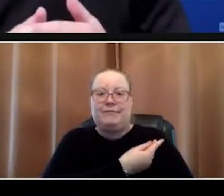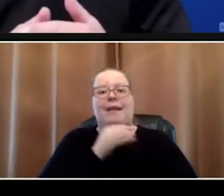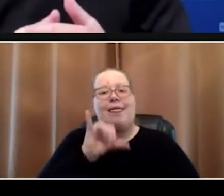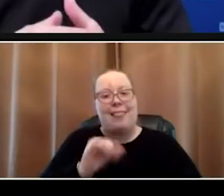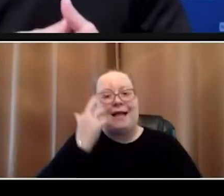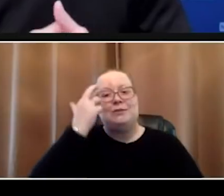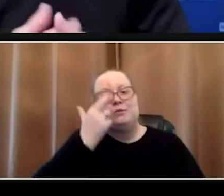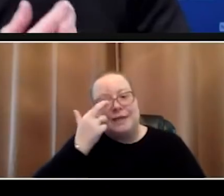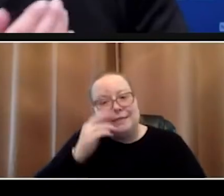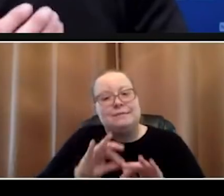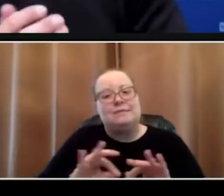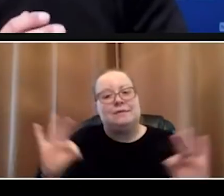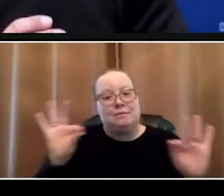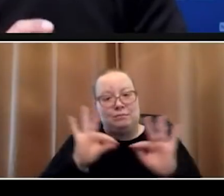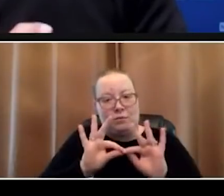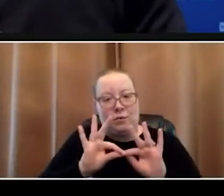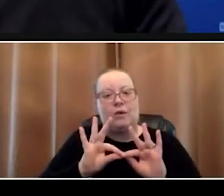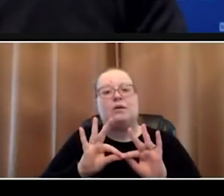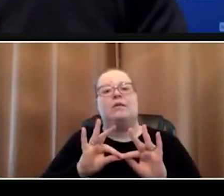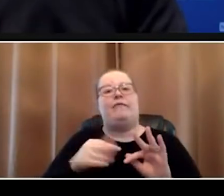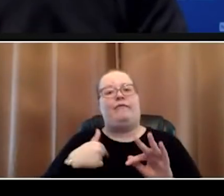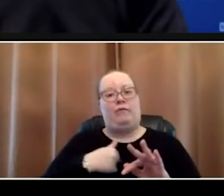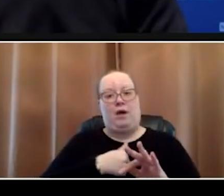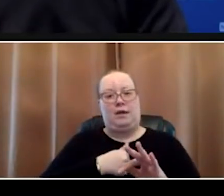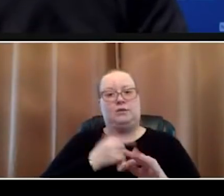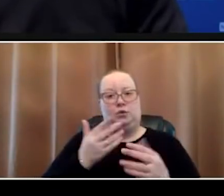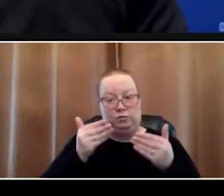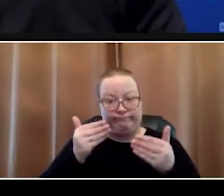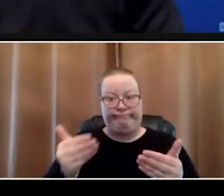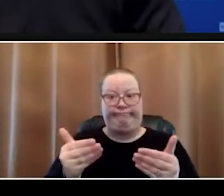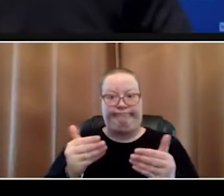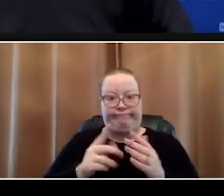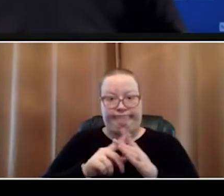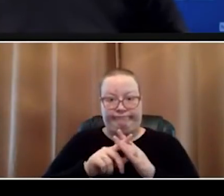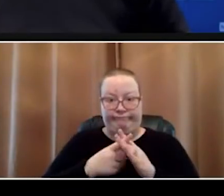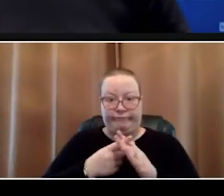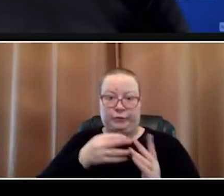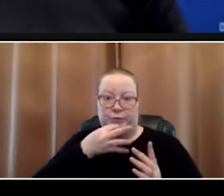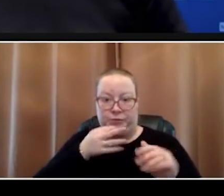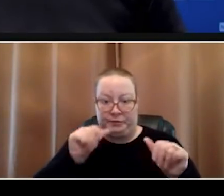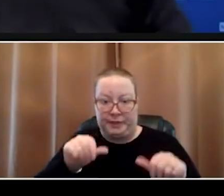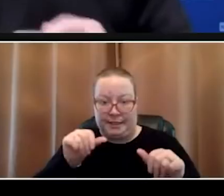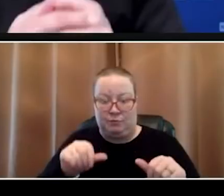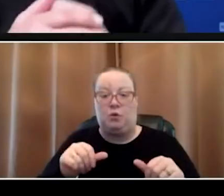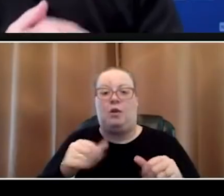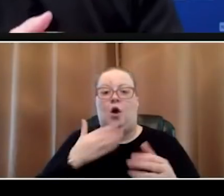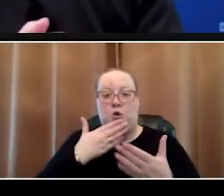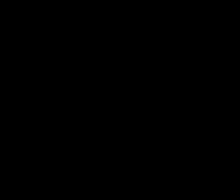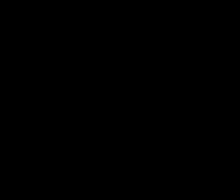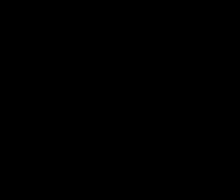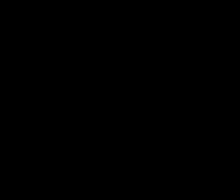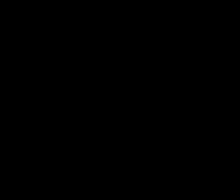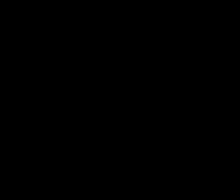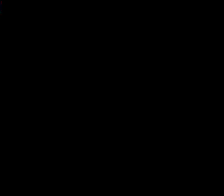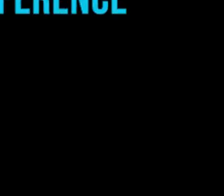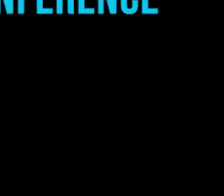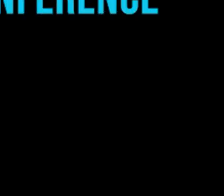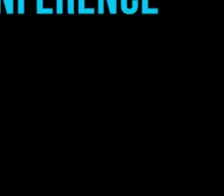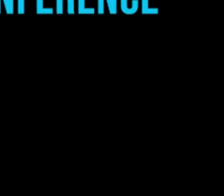important for us to implement as quickly as possible a sound vaccination program.